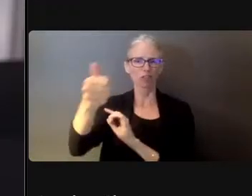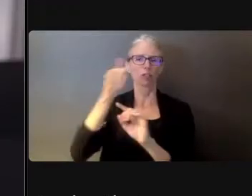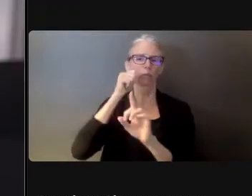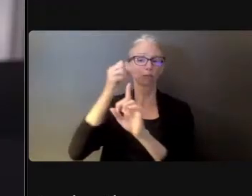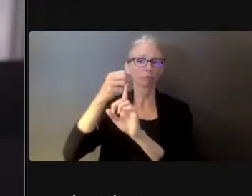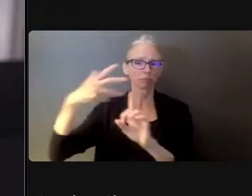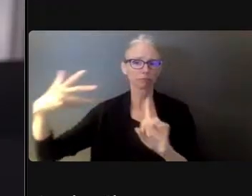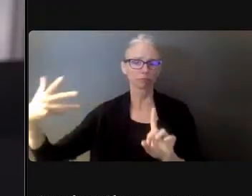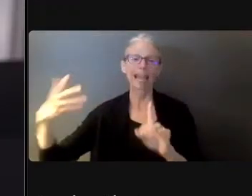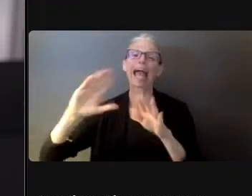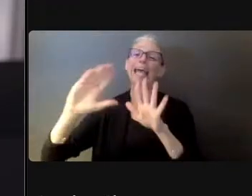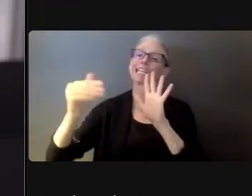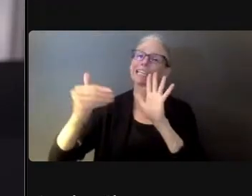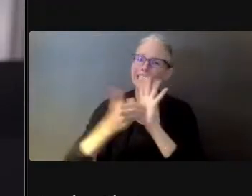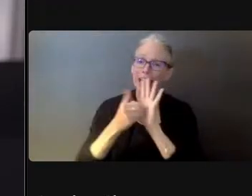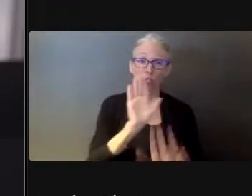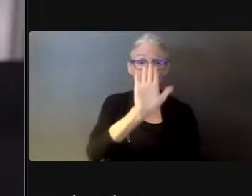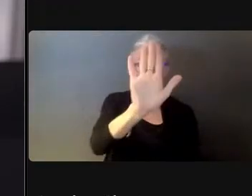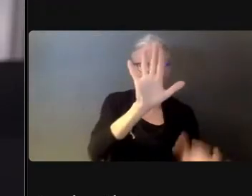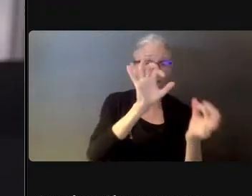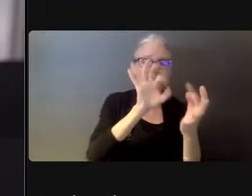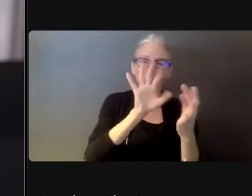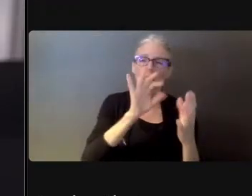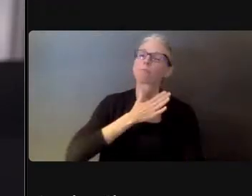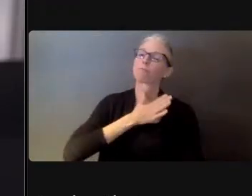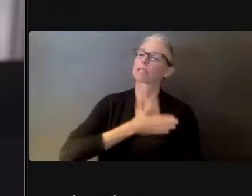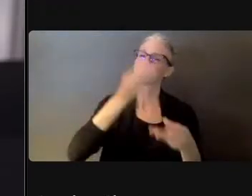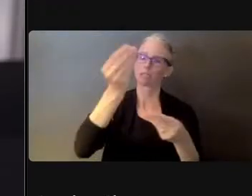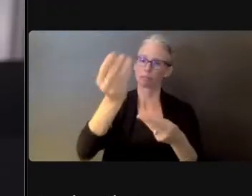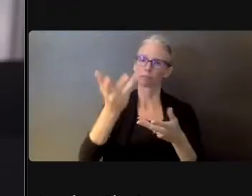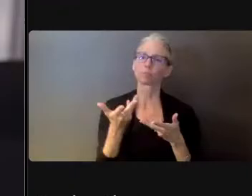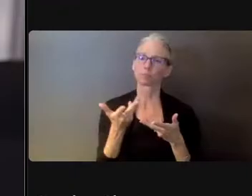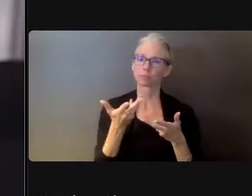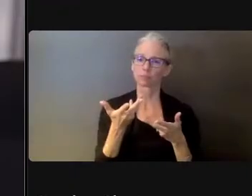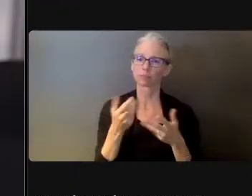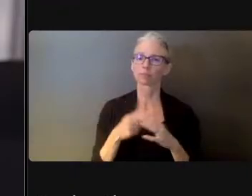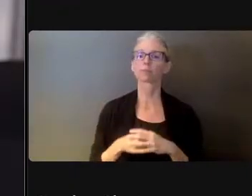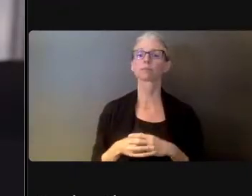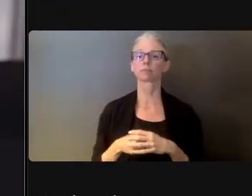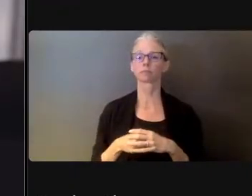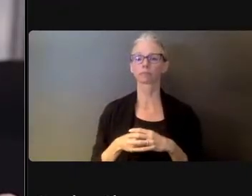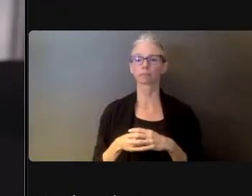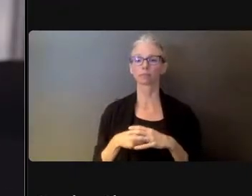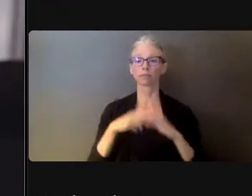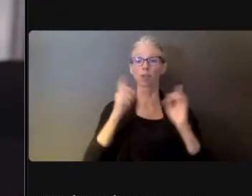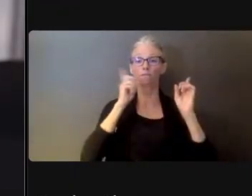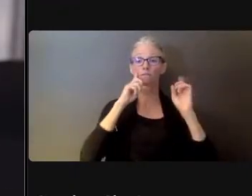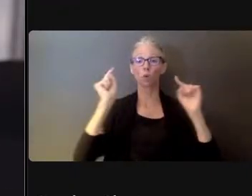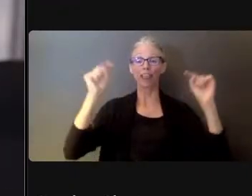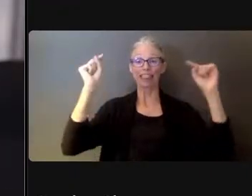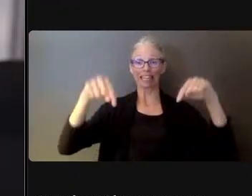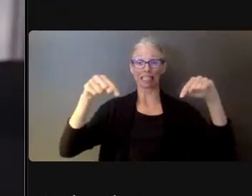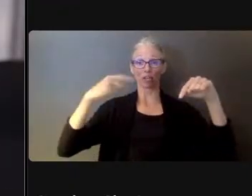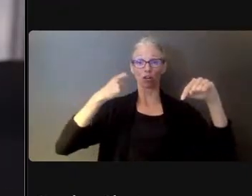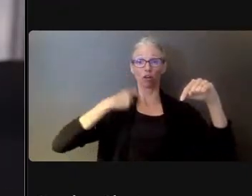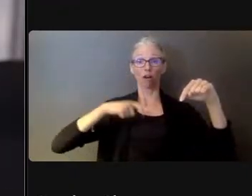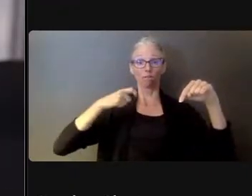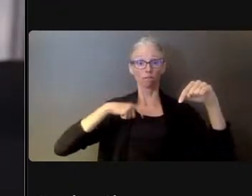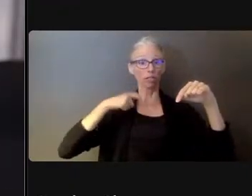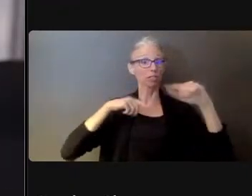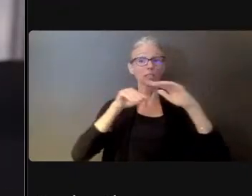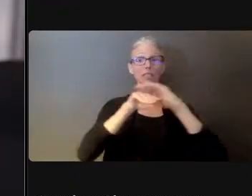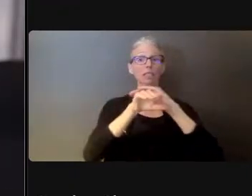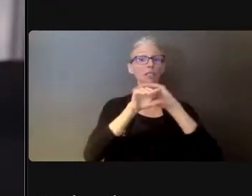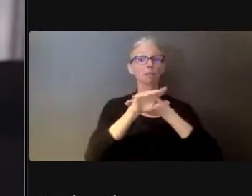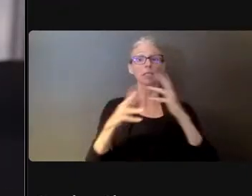get your feedback. I'll make one quick note about the accessibility of this conference itself. Our